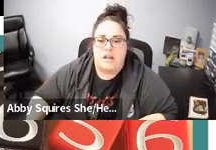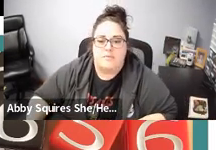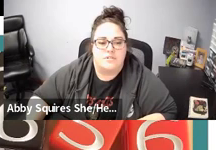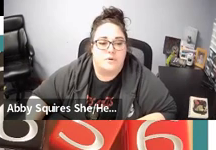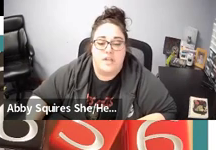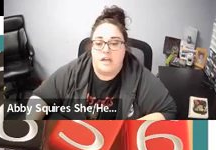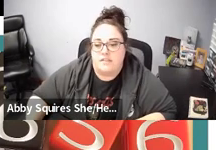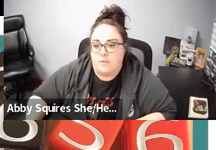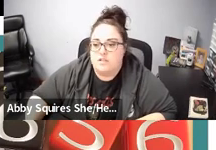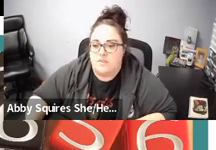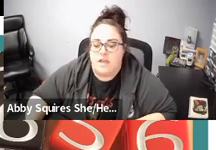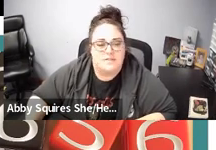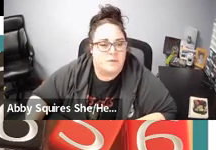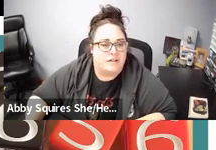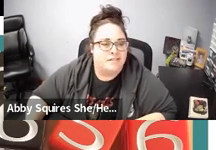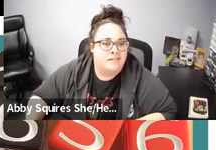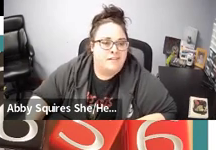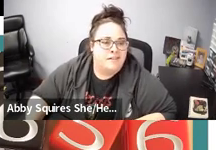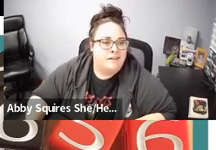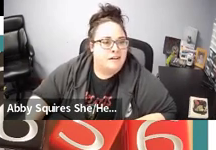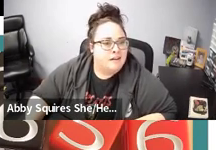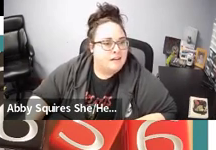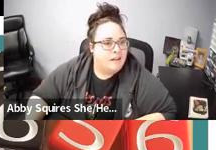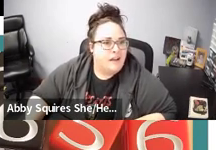iPhone, but I was told that it works with that as well.